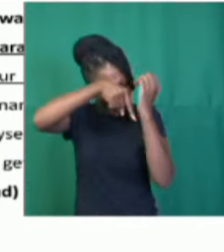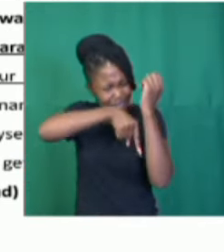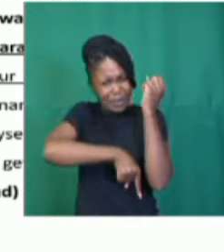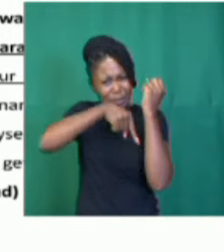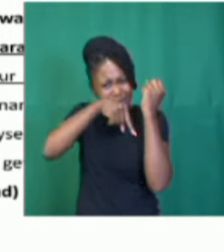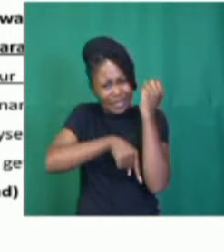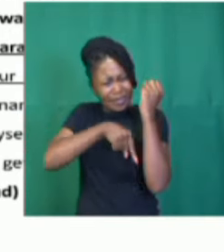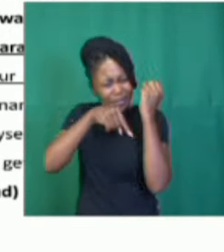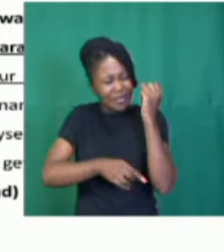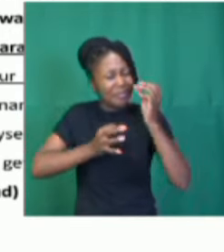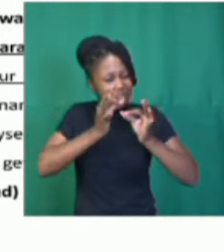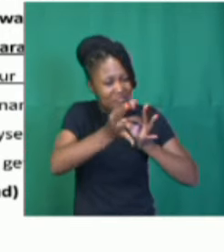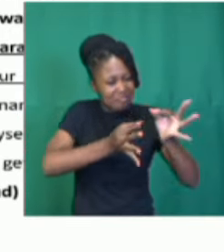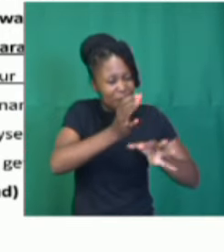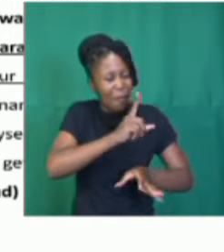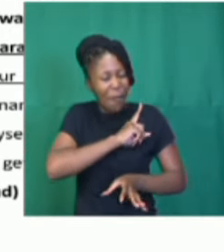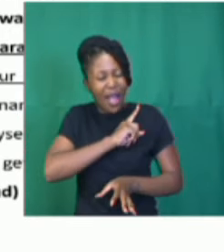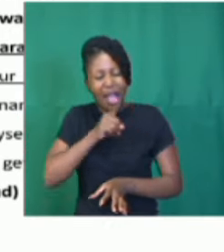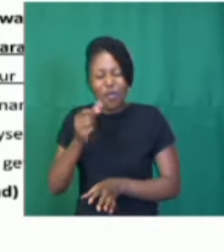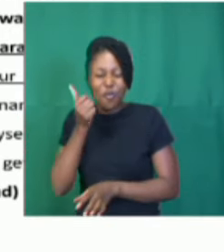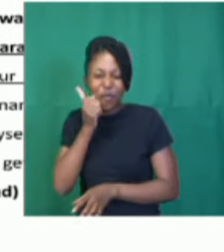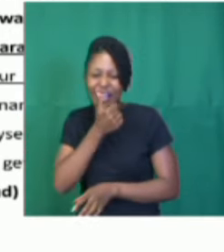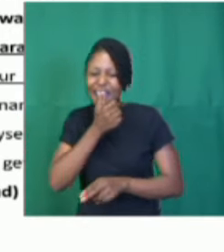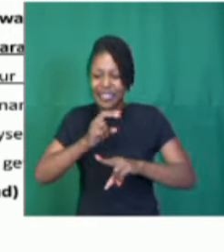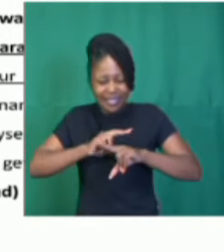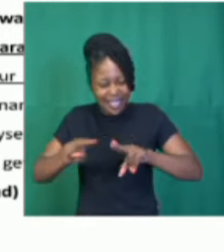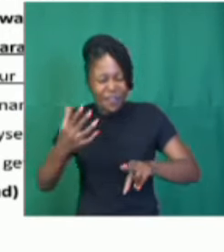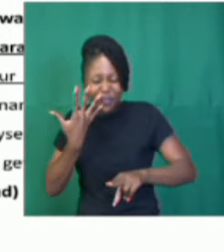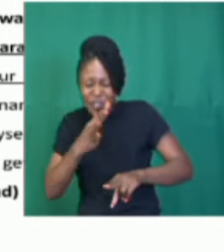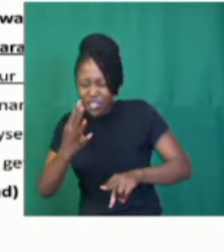never finished her sentence. What happened from there?